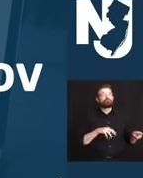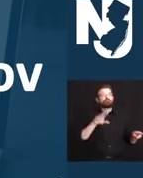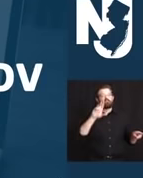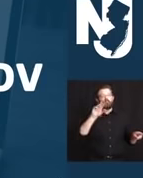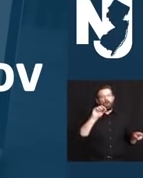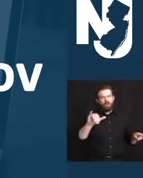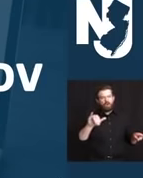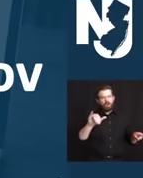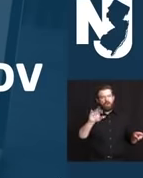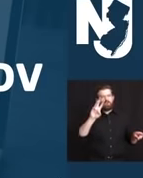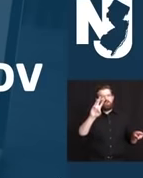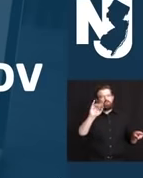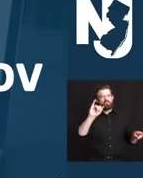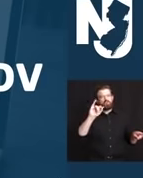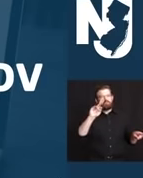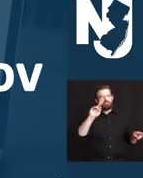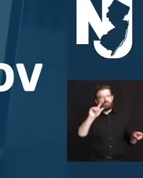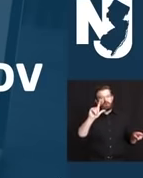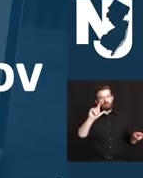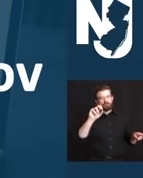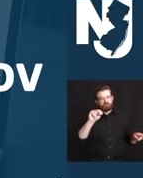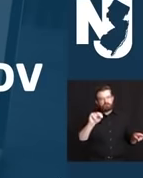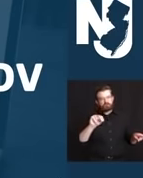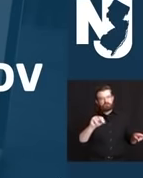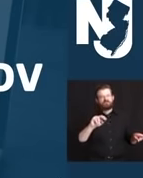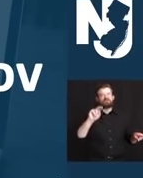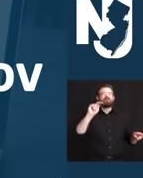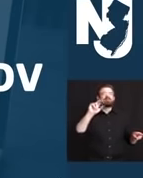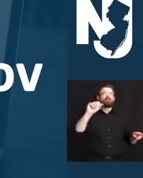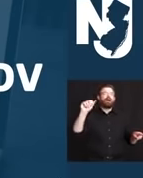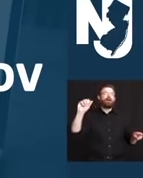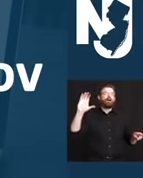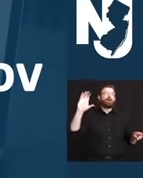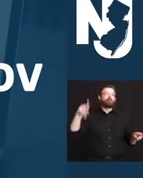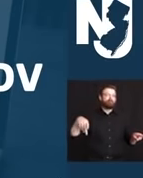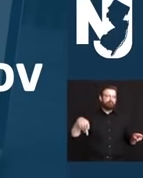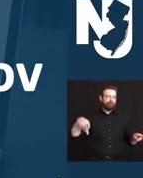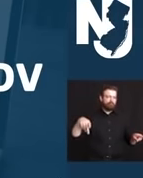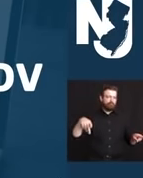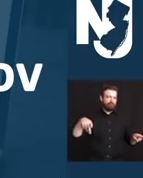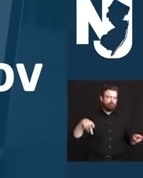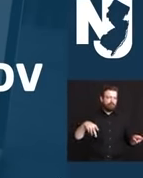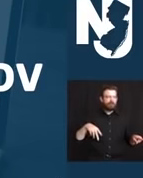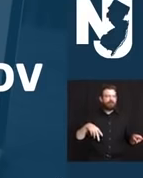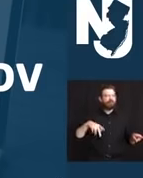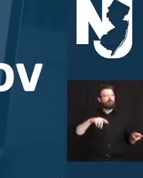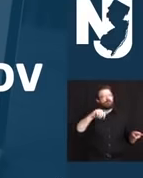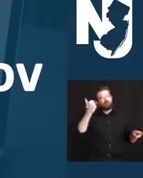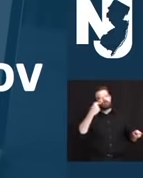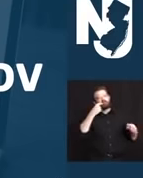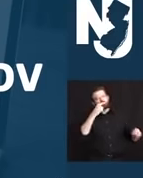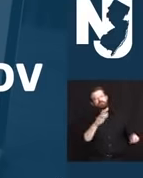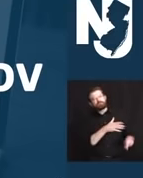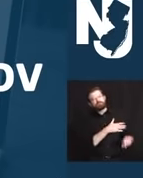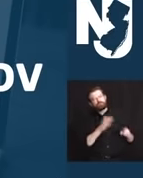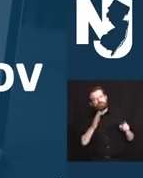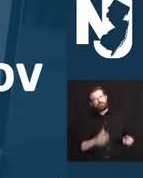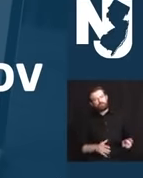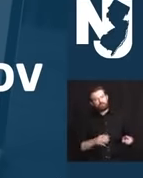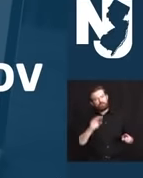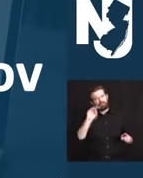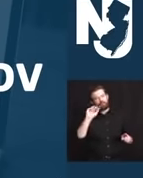the NAACP, Mahalia Jackson sang, just an